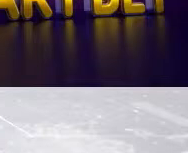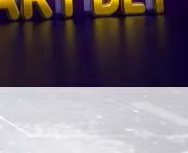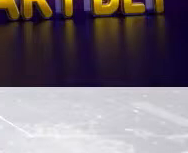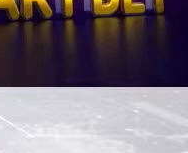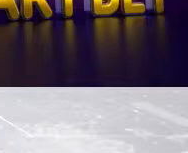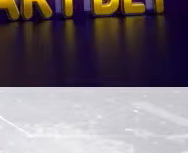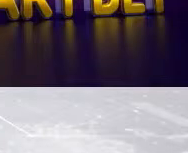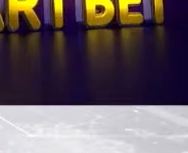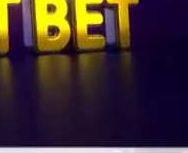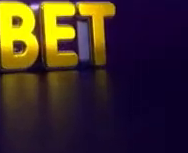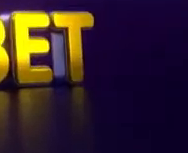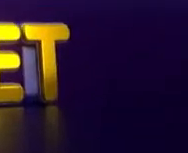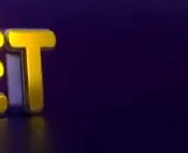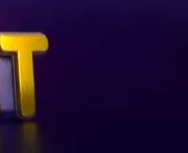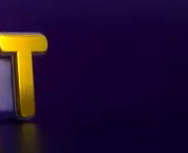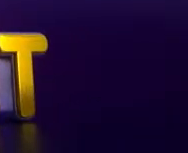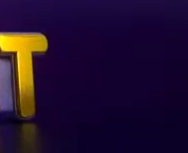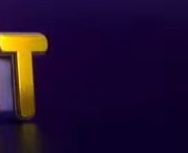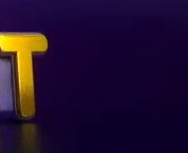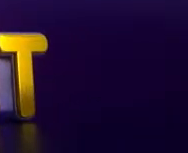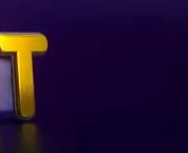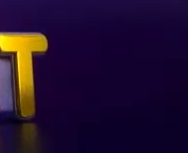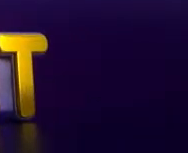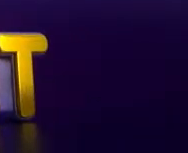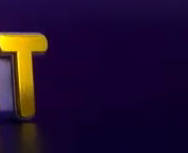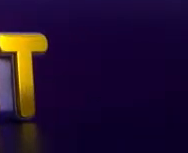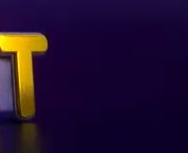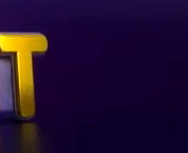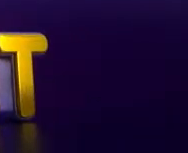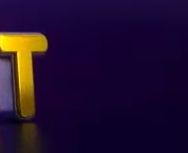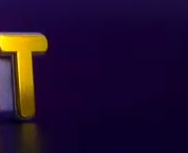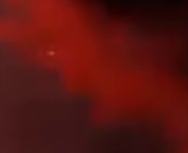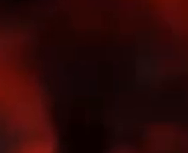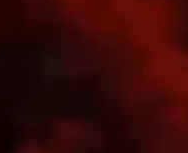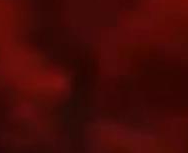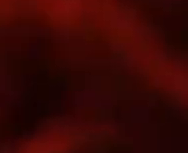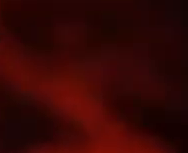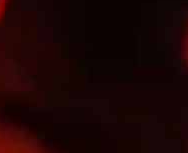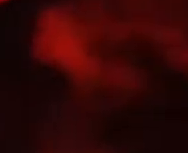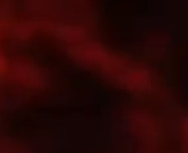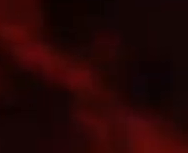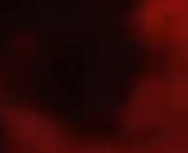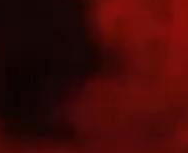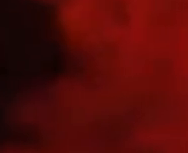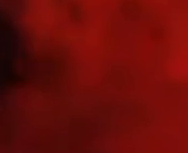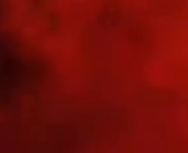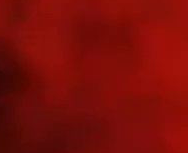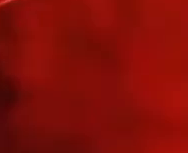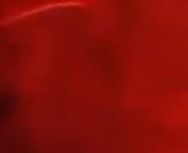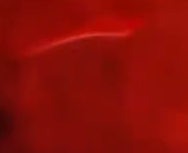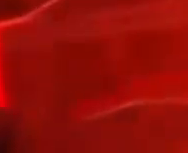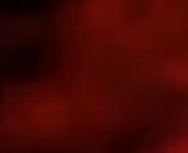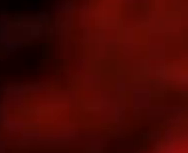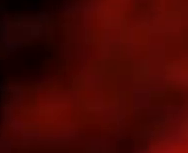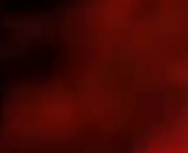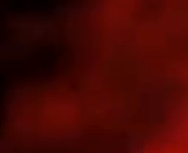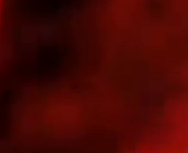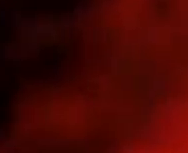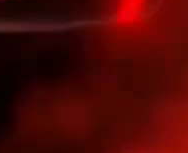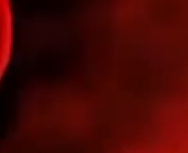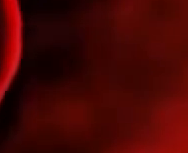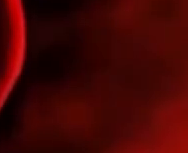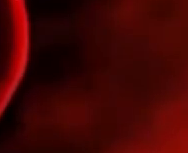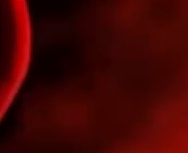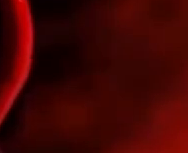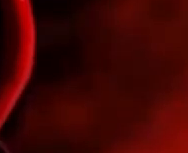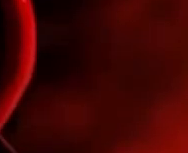Sports News was brought to you by Mozart Bait. You can lift the plane. The higher you fly,